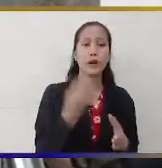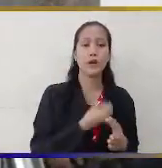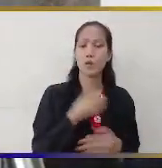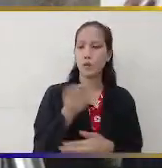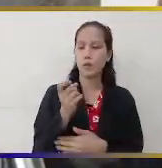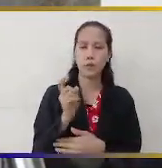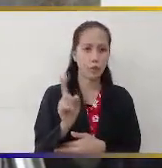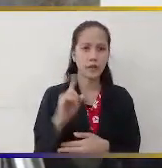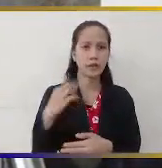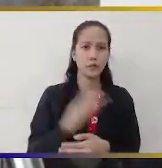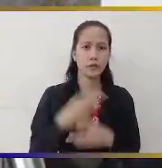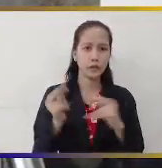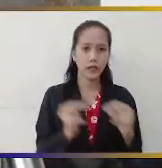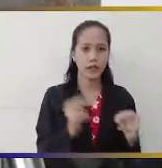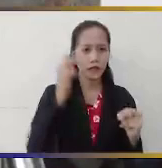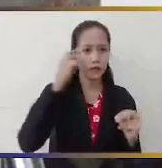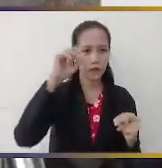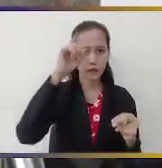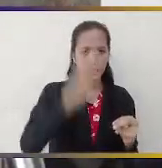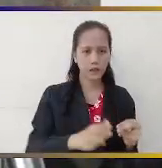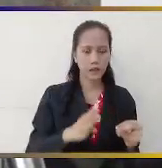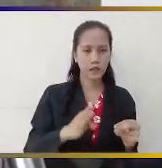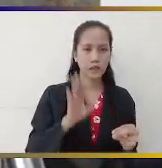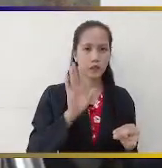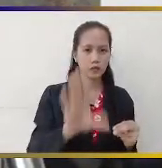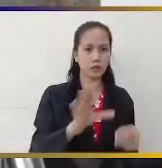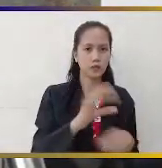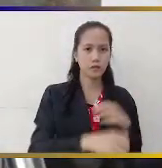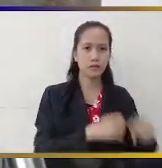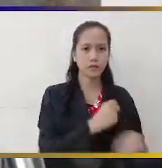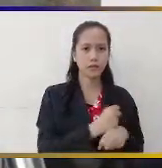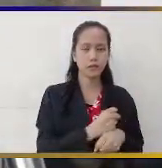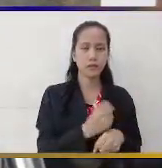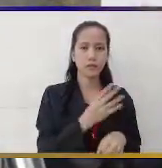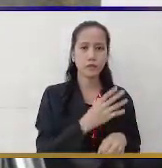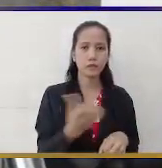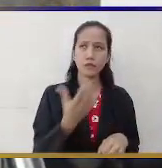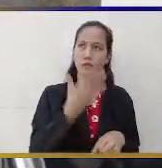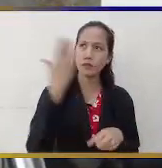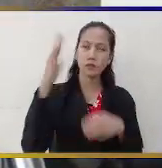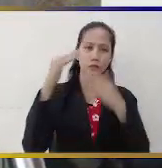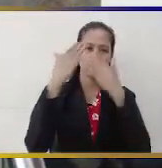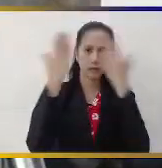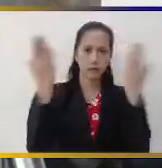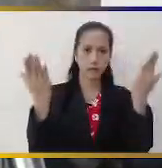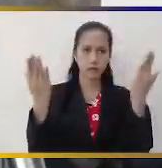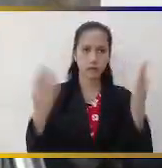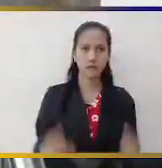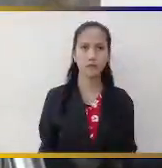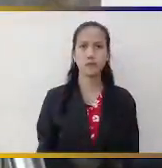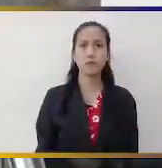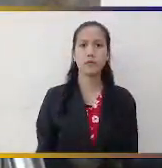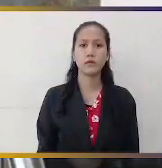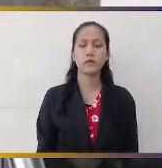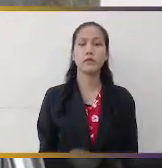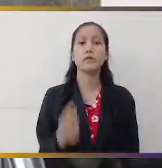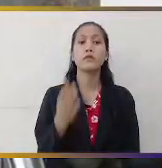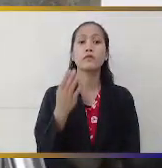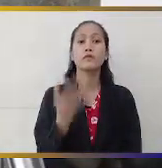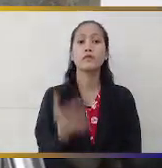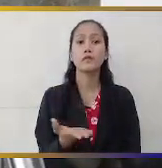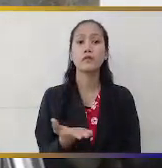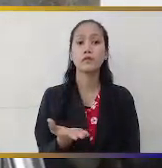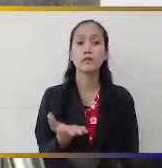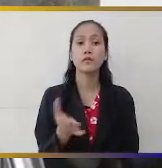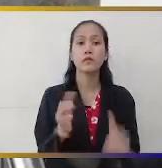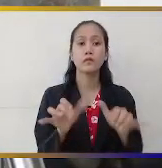how you surrendered, your sacrifice, and if you haven't, you're going to suffer loss. Now, are you still